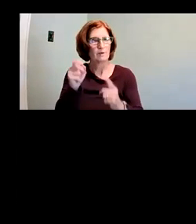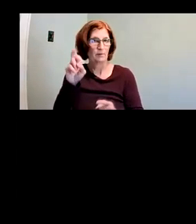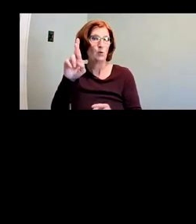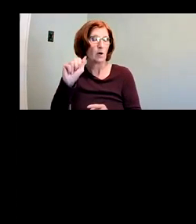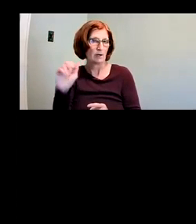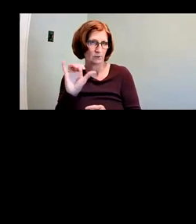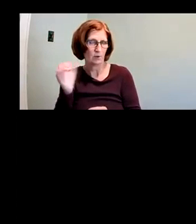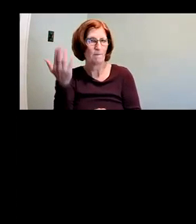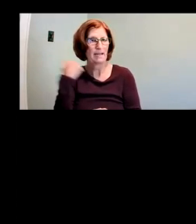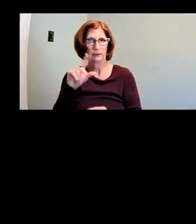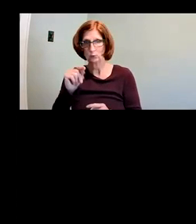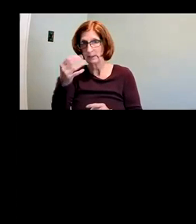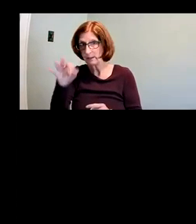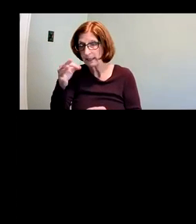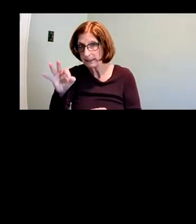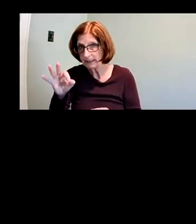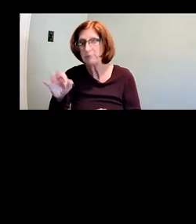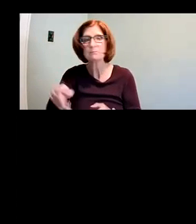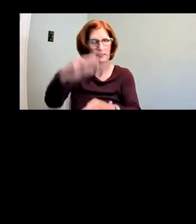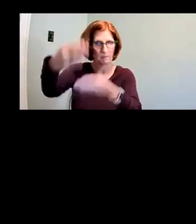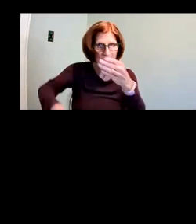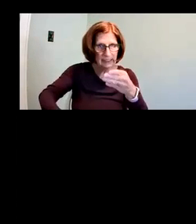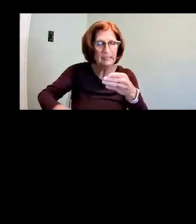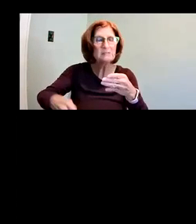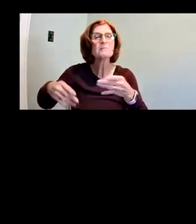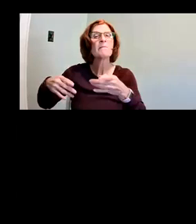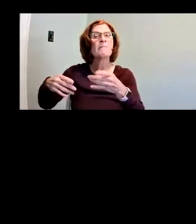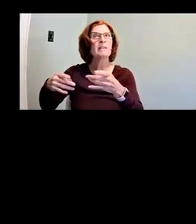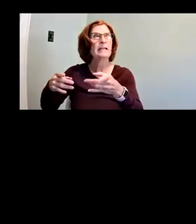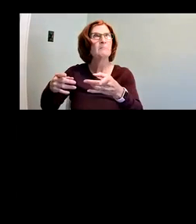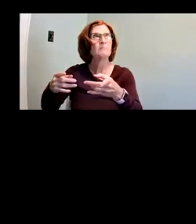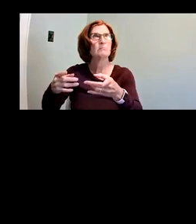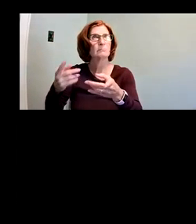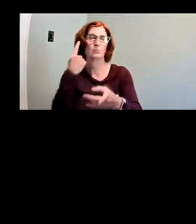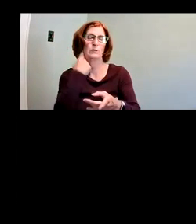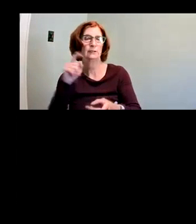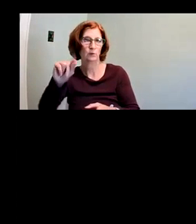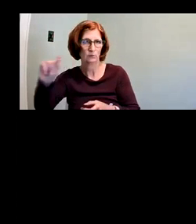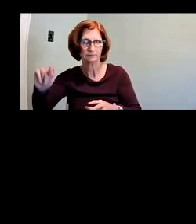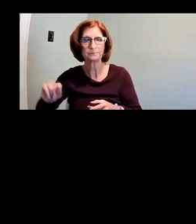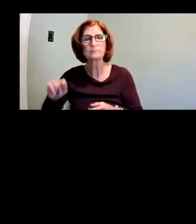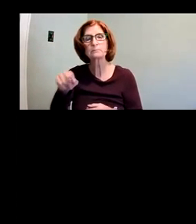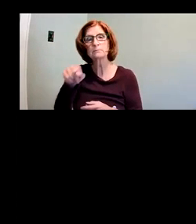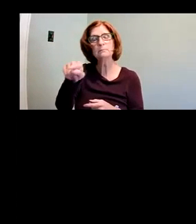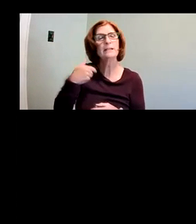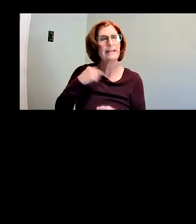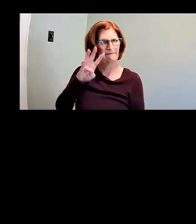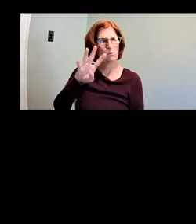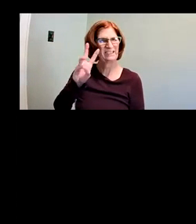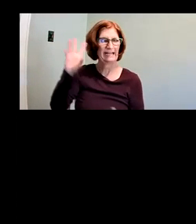back in 2019 and completed and put in service in late 2020. Mellon's Orchard has 47 total